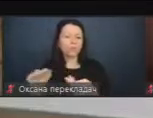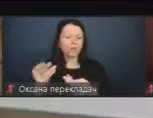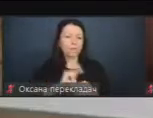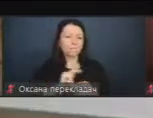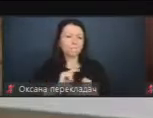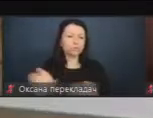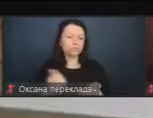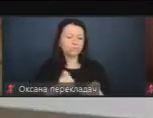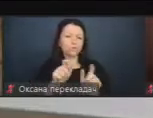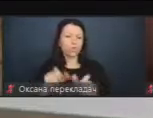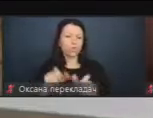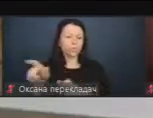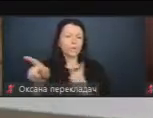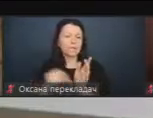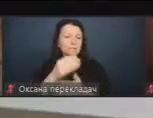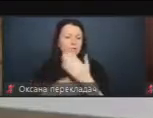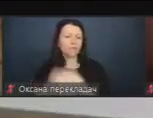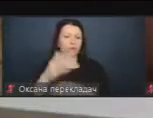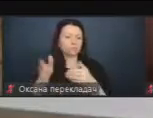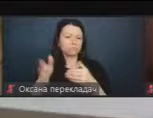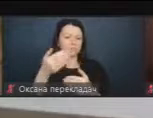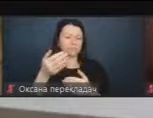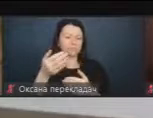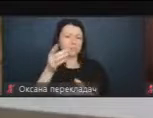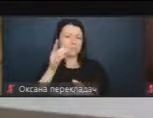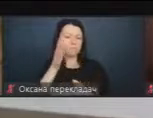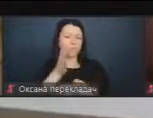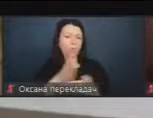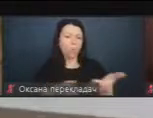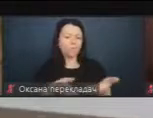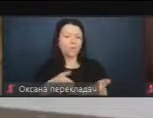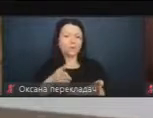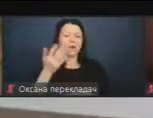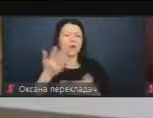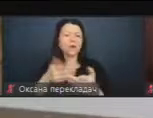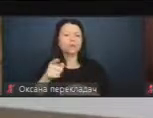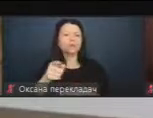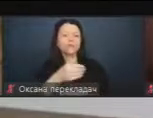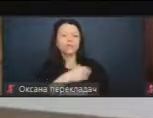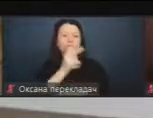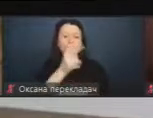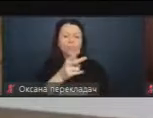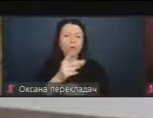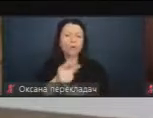a presentation with the maps that show which countries do and do not have this.